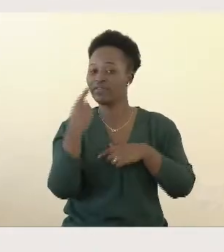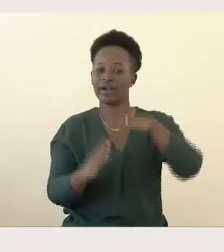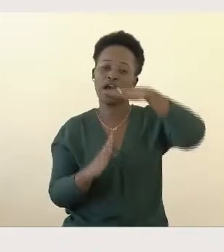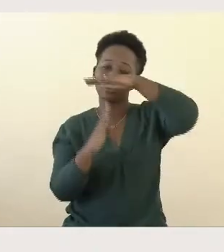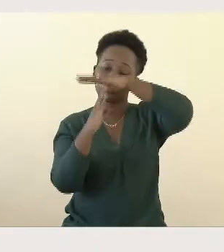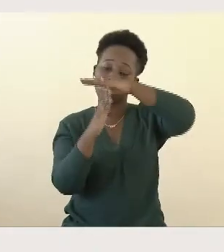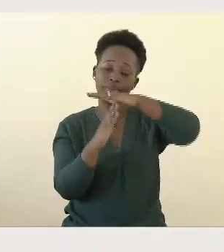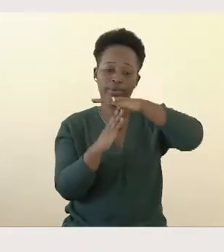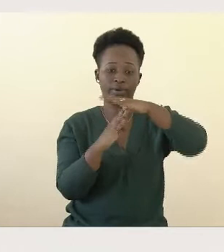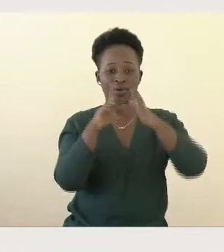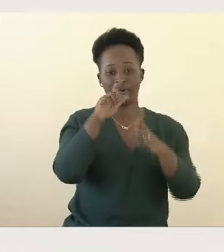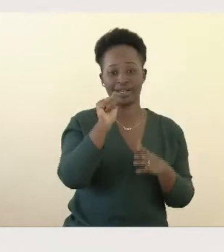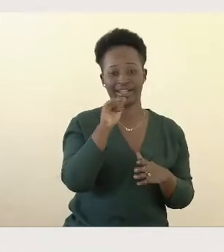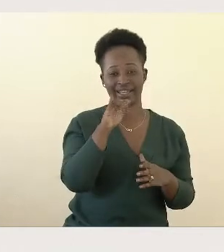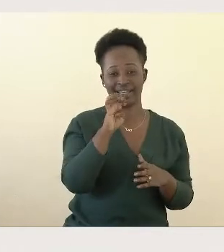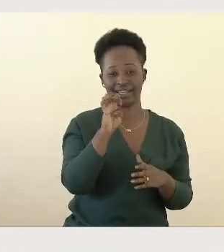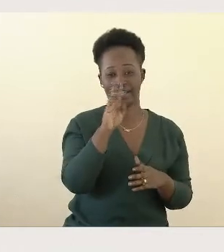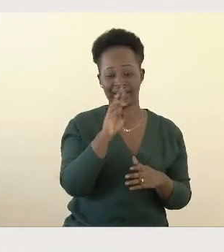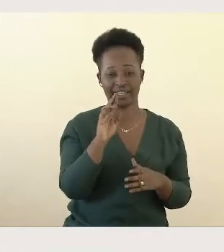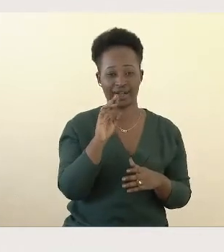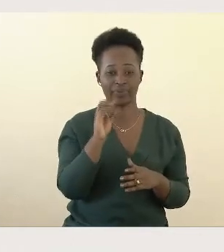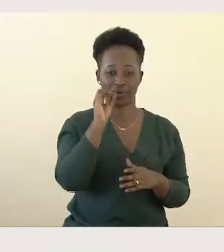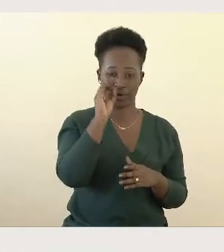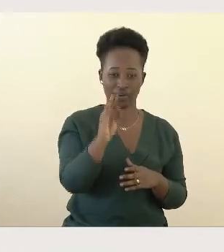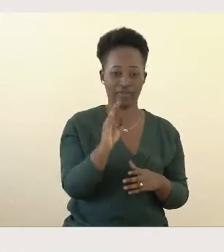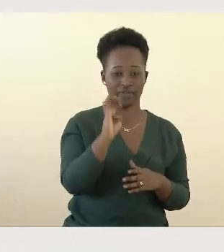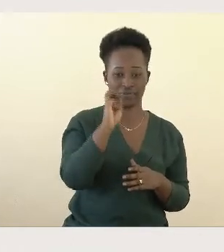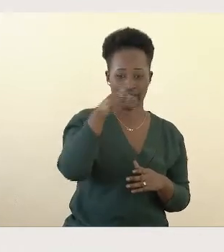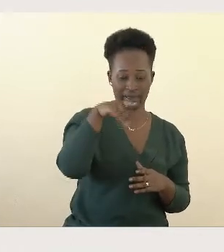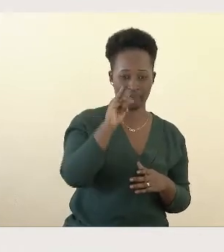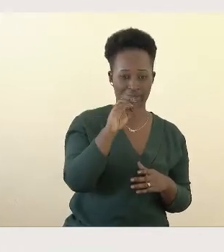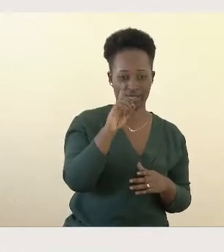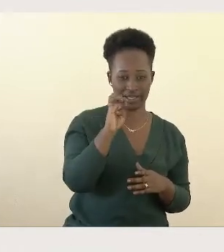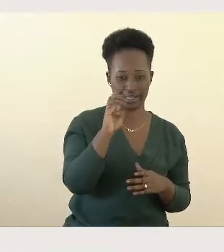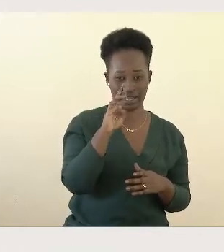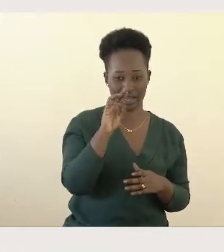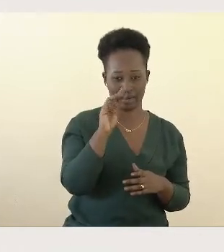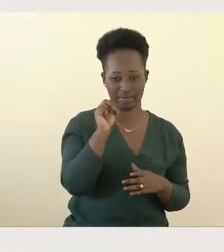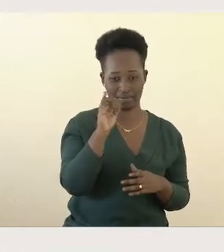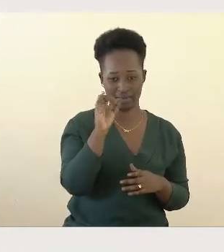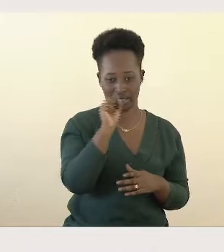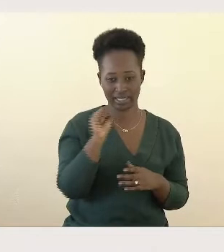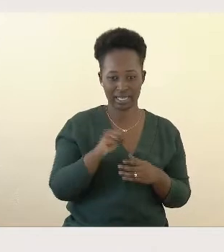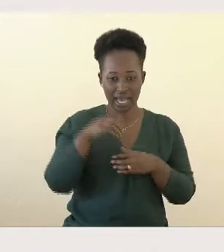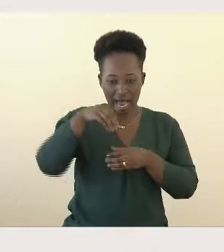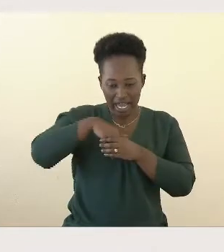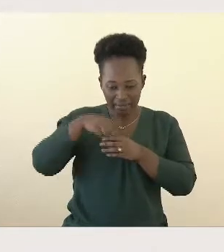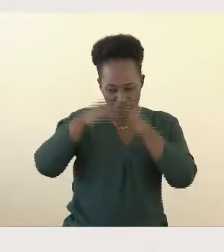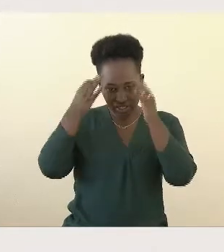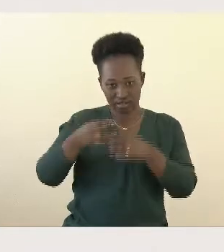of dead cells. Dead cells which contains what you call keratin, and even the honey